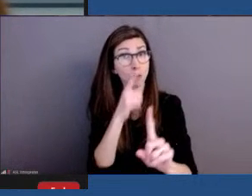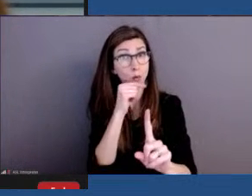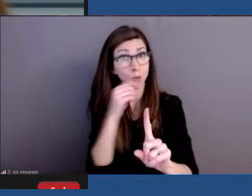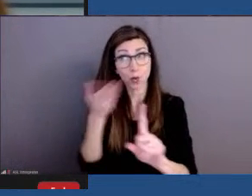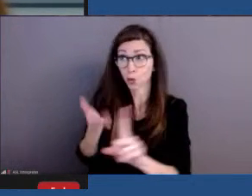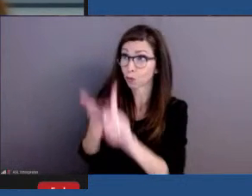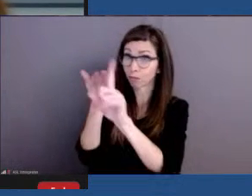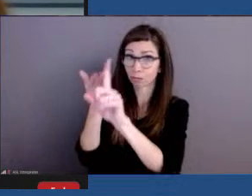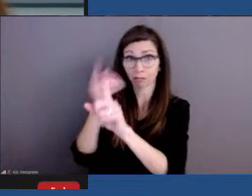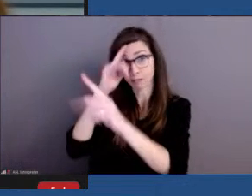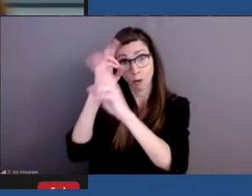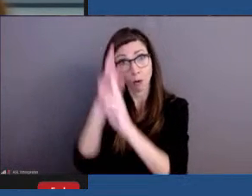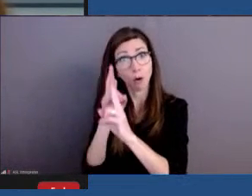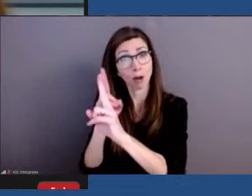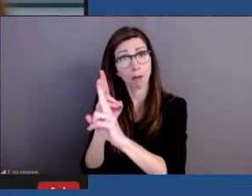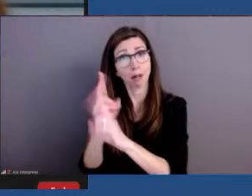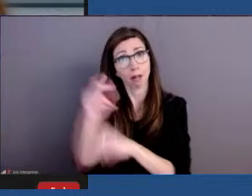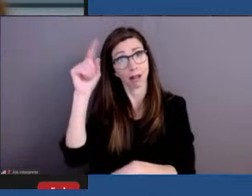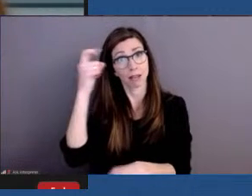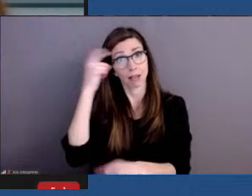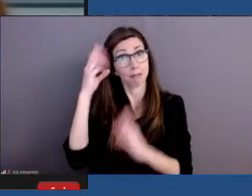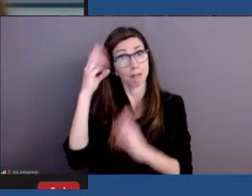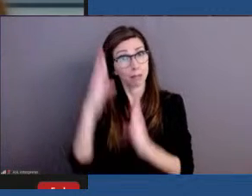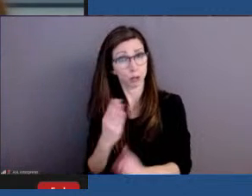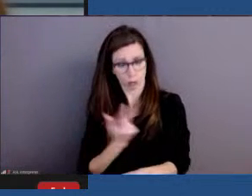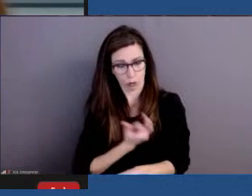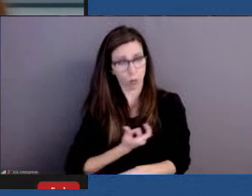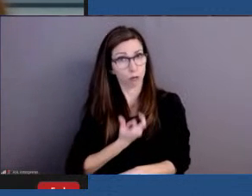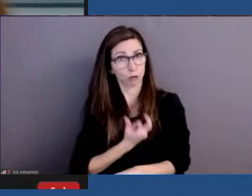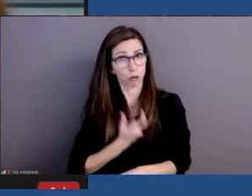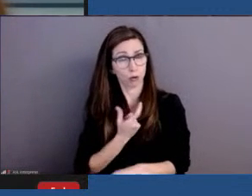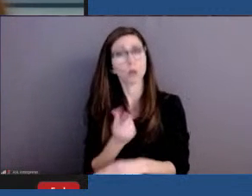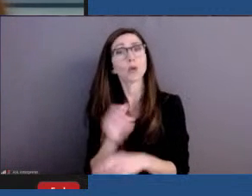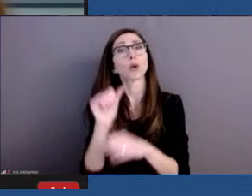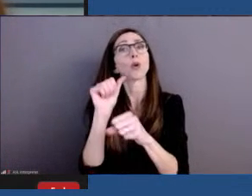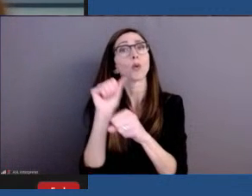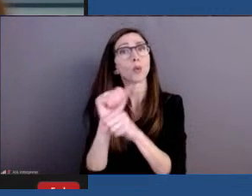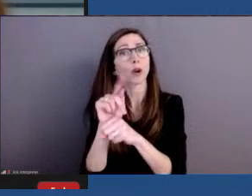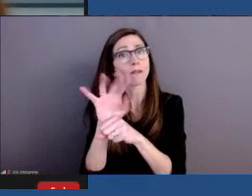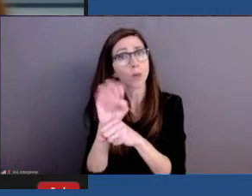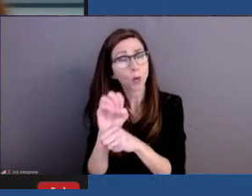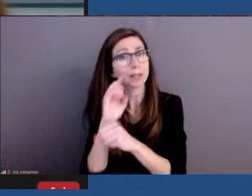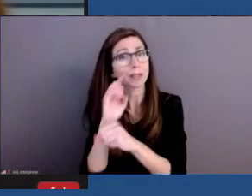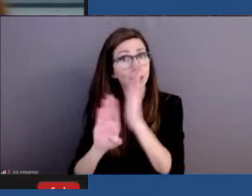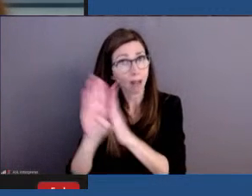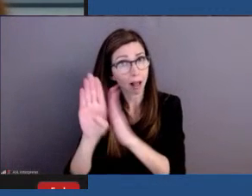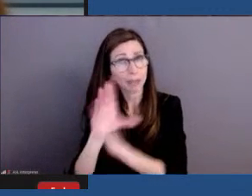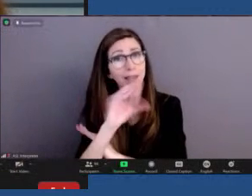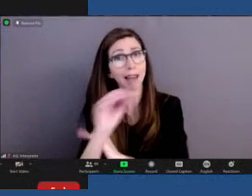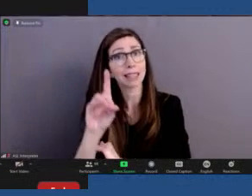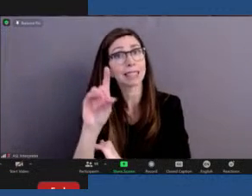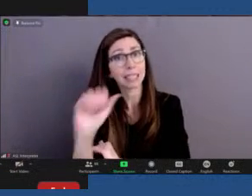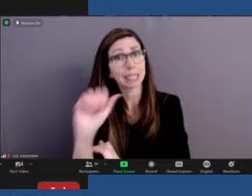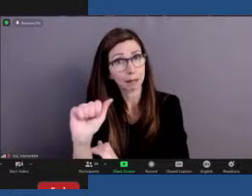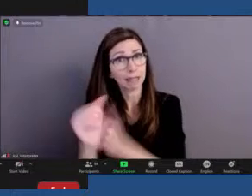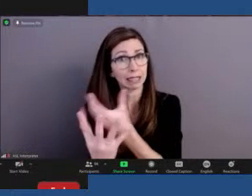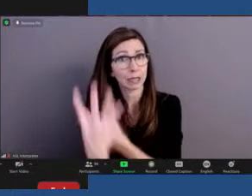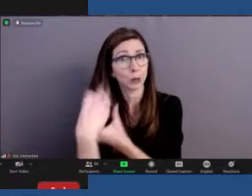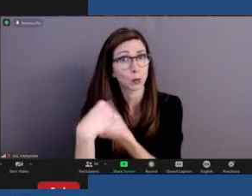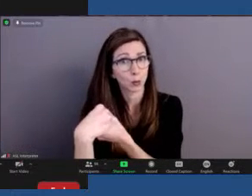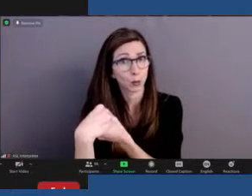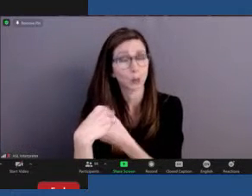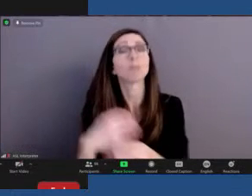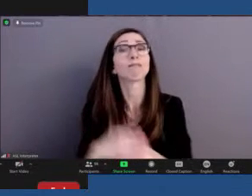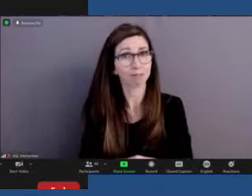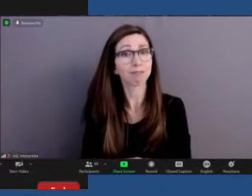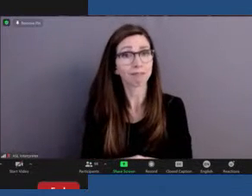Qualtrough, Minister of Employment, Workforce Development and Disability Inclusion. J'aimerais